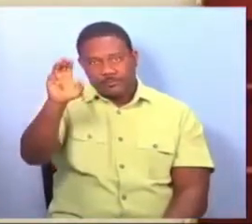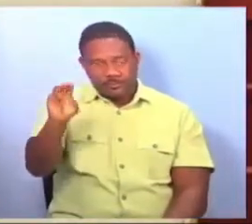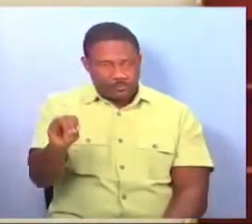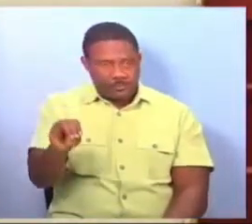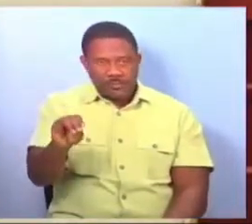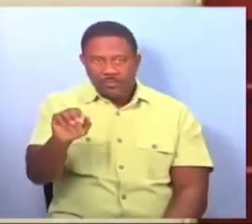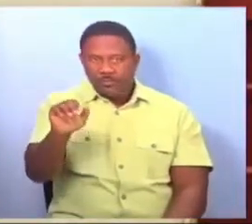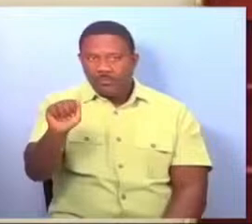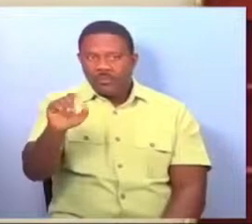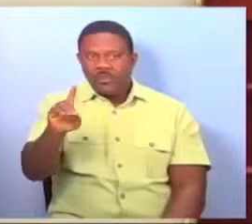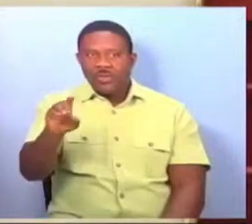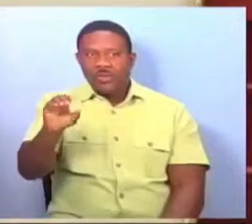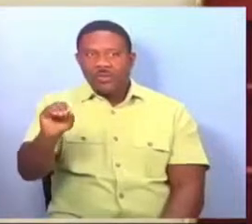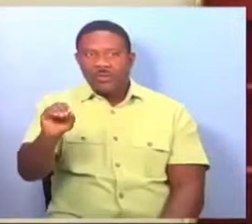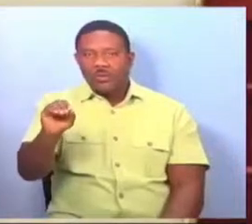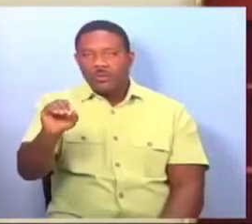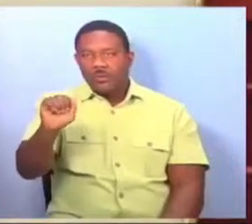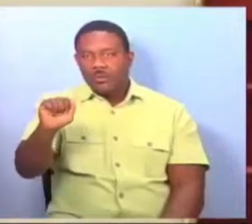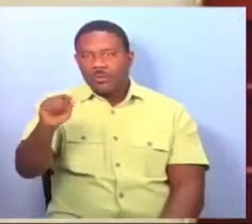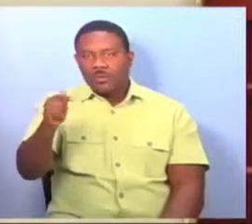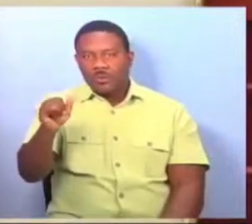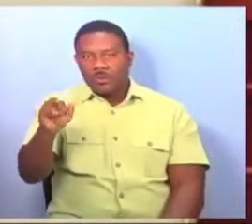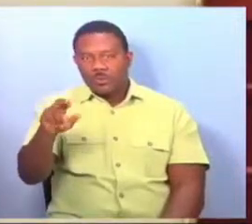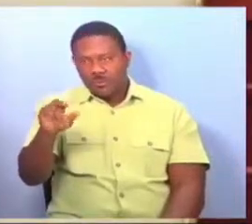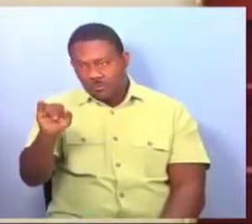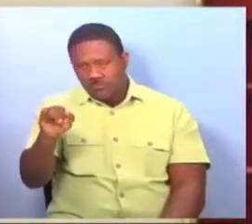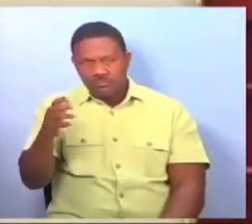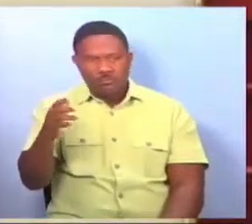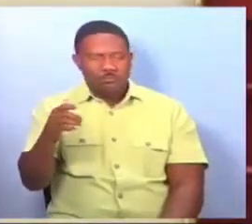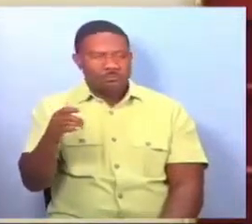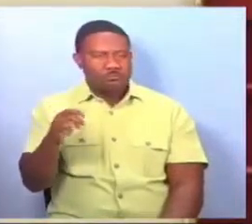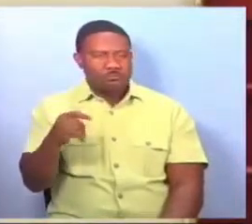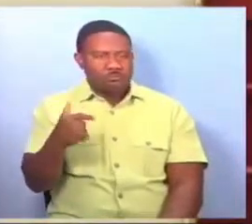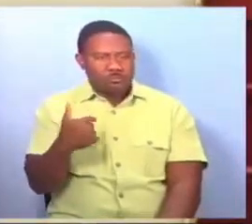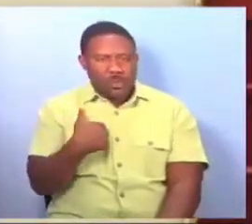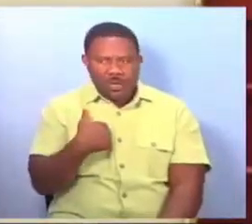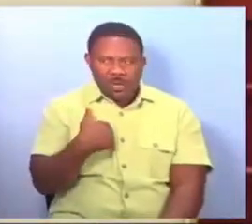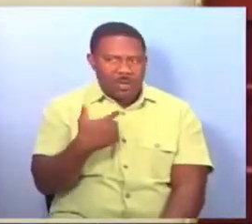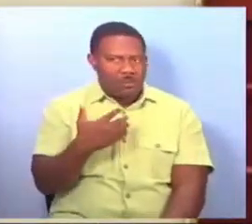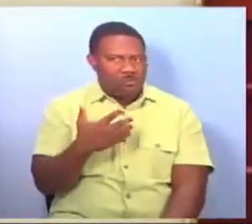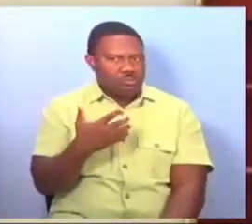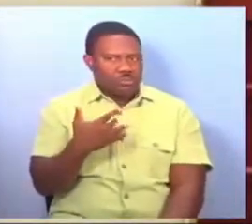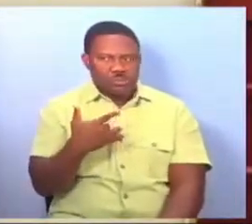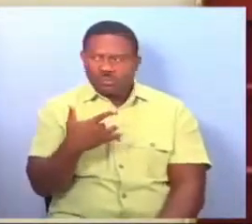a technocrat myself, I'm proud of my fellow technocrat,